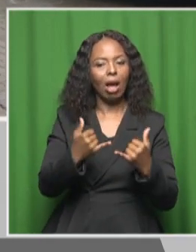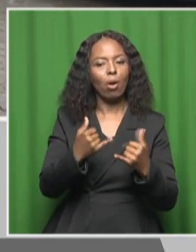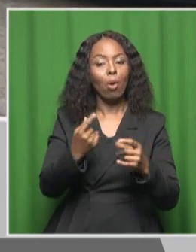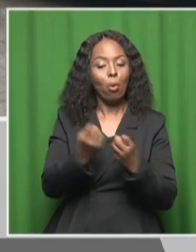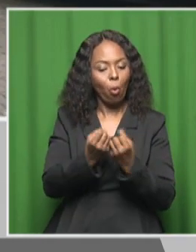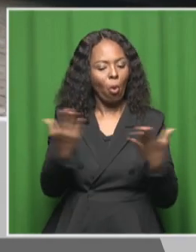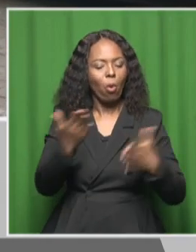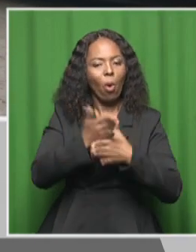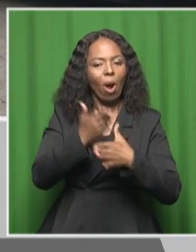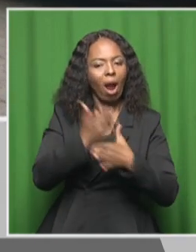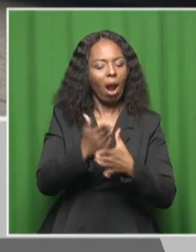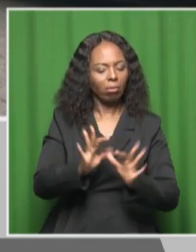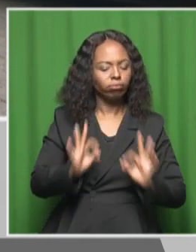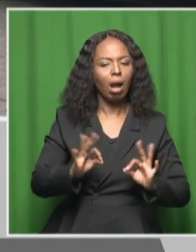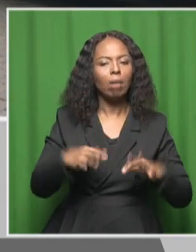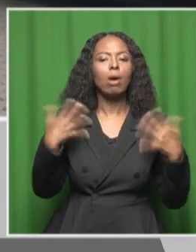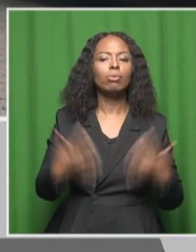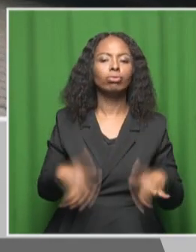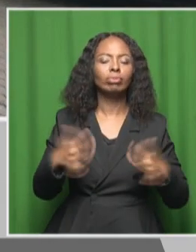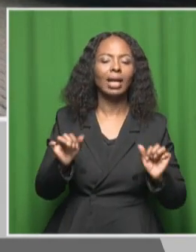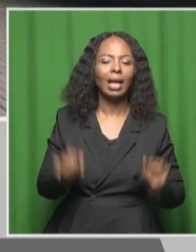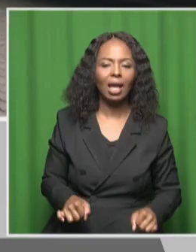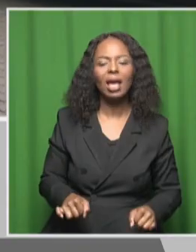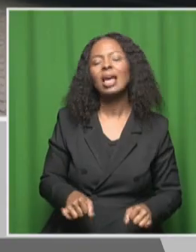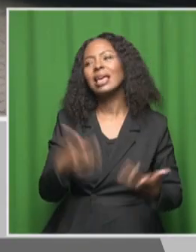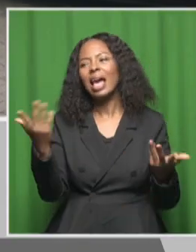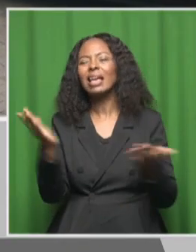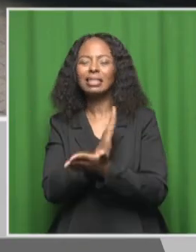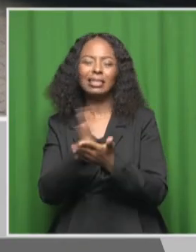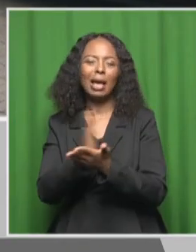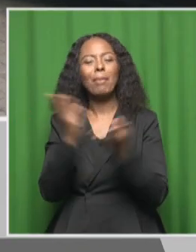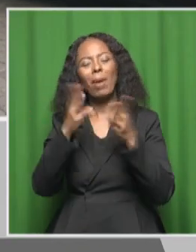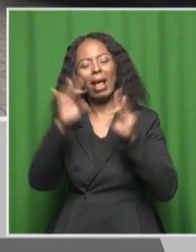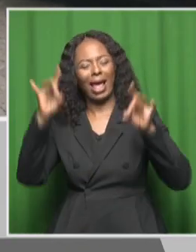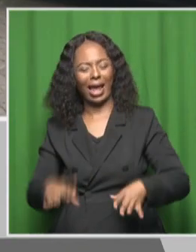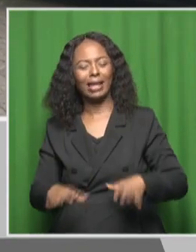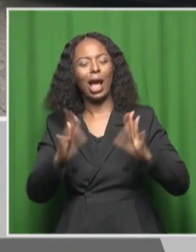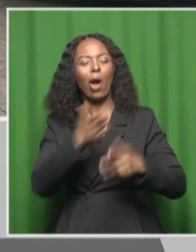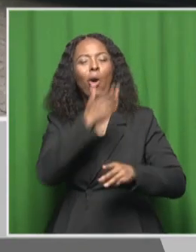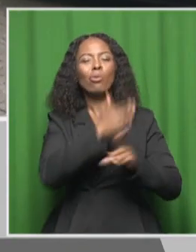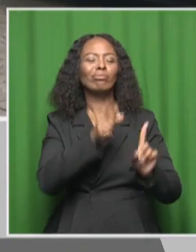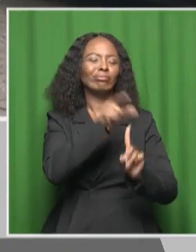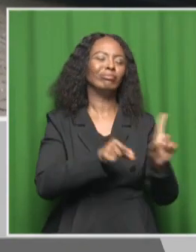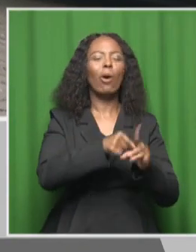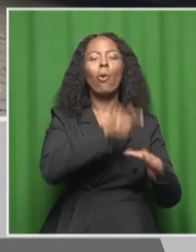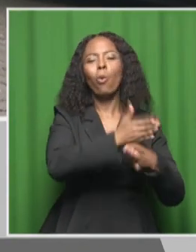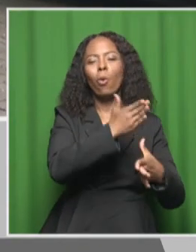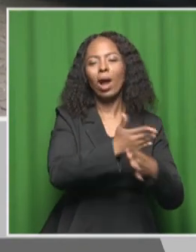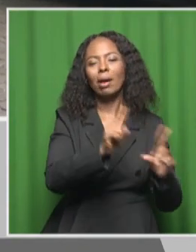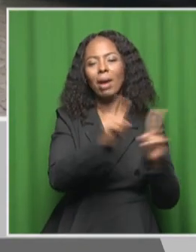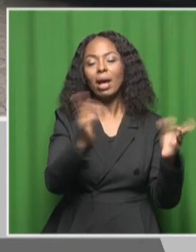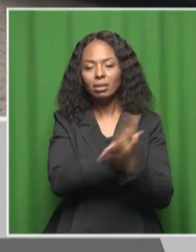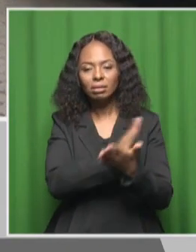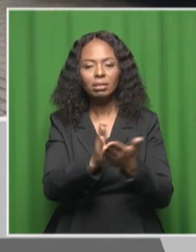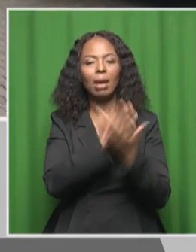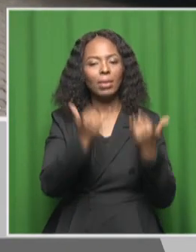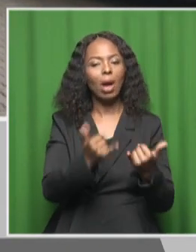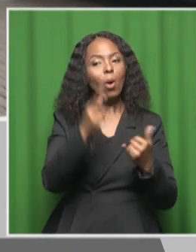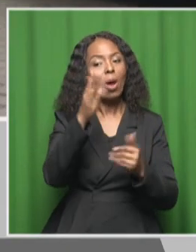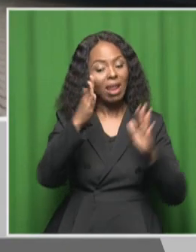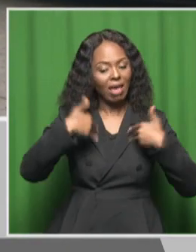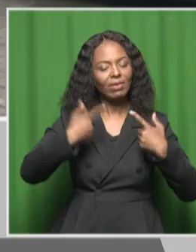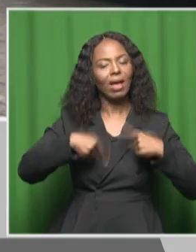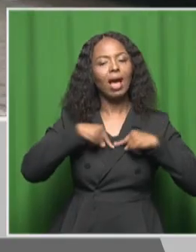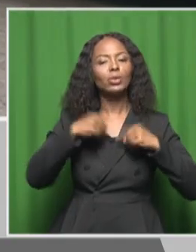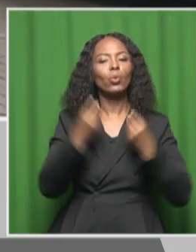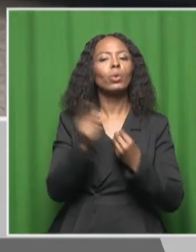work. He may not have done it the way other people liked, but he has gotten us there, and what we are left with is to build momentum. I don't